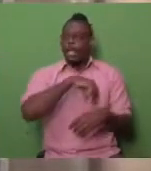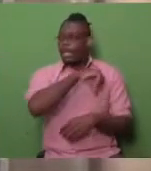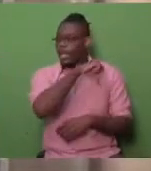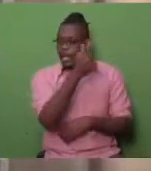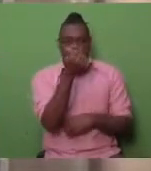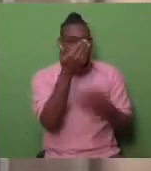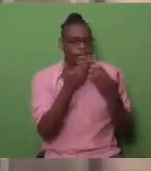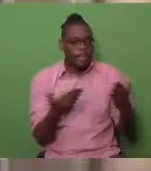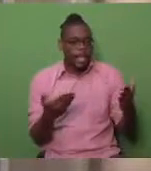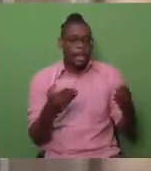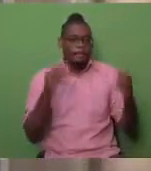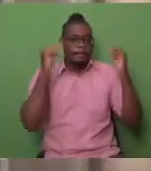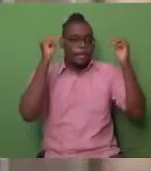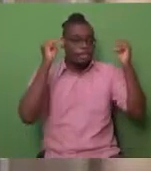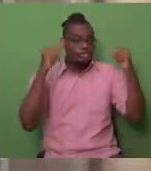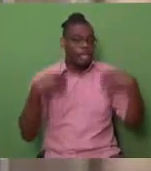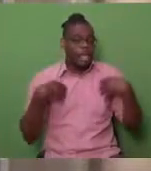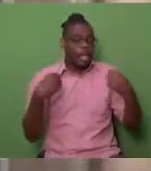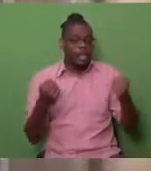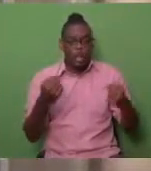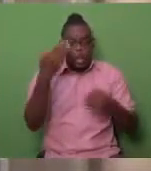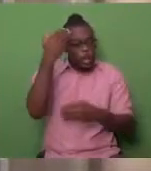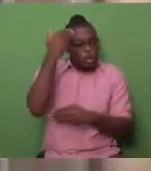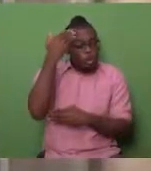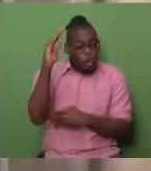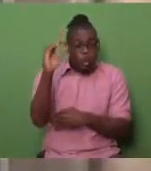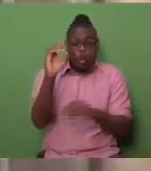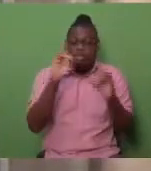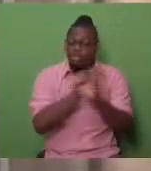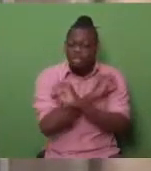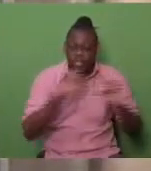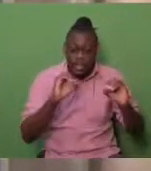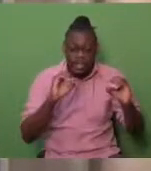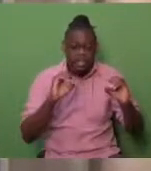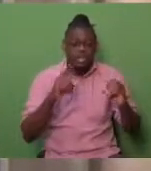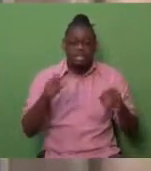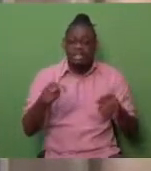clueless, incompetent, and a failure,